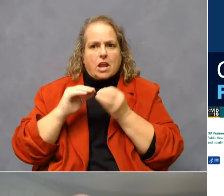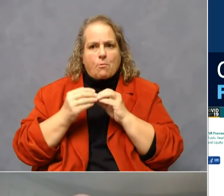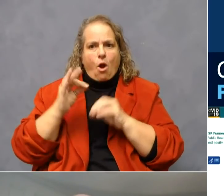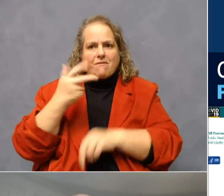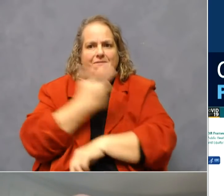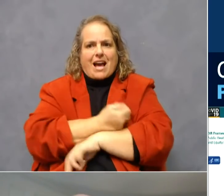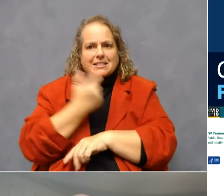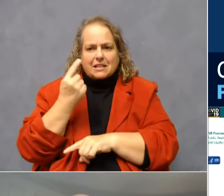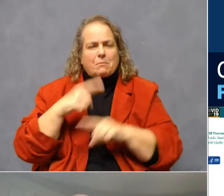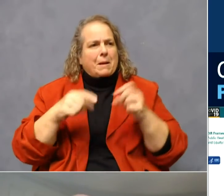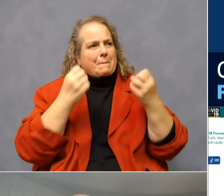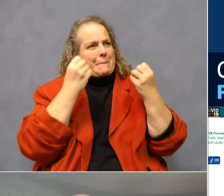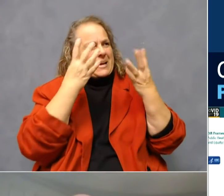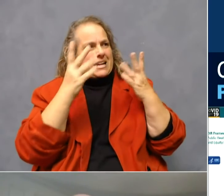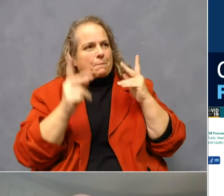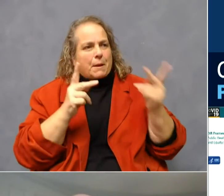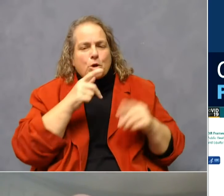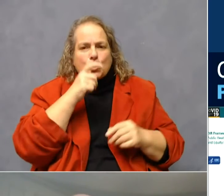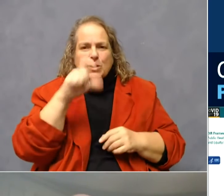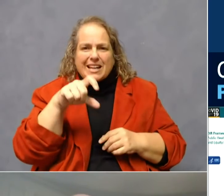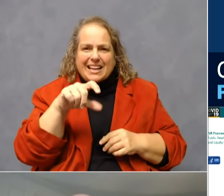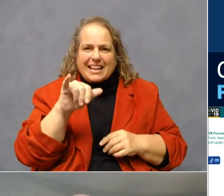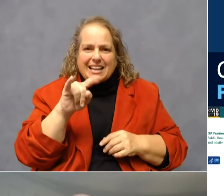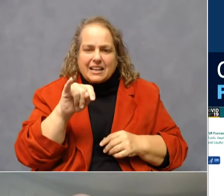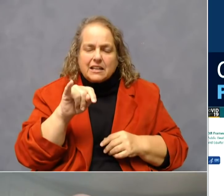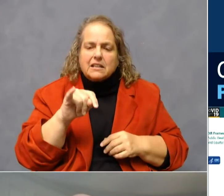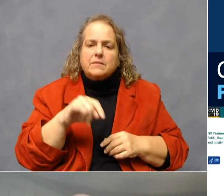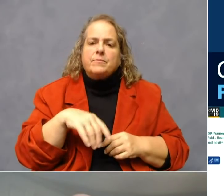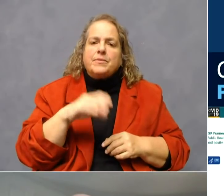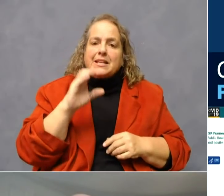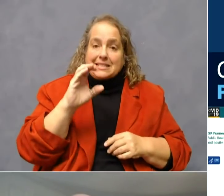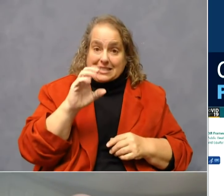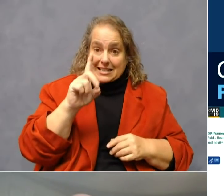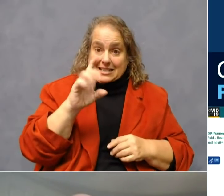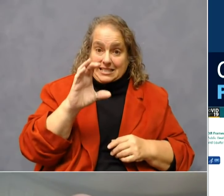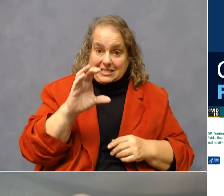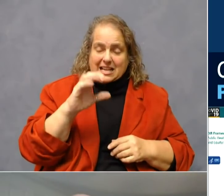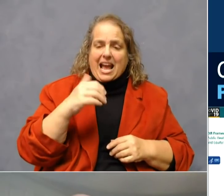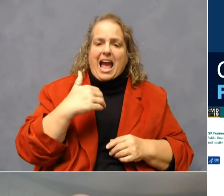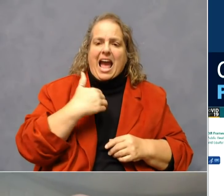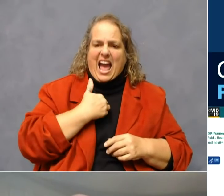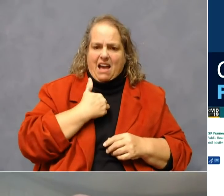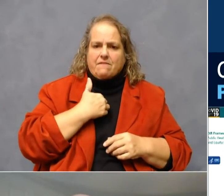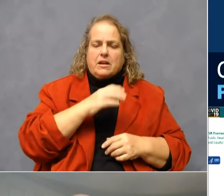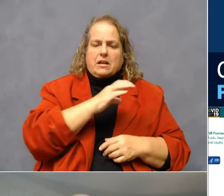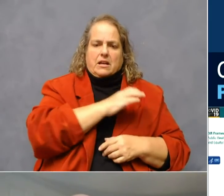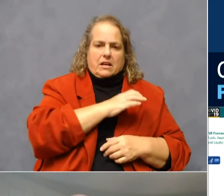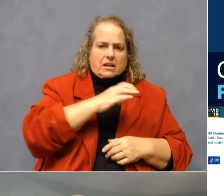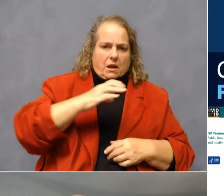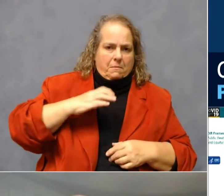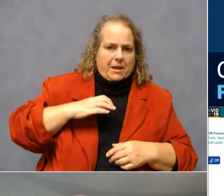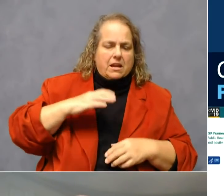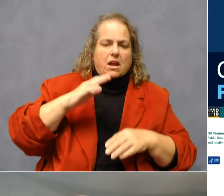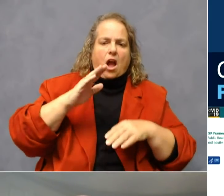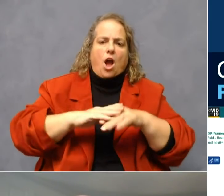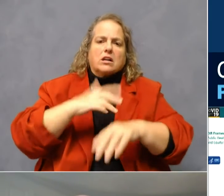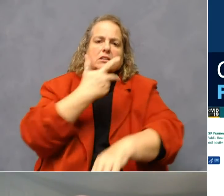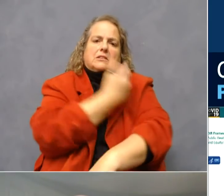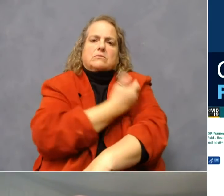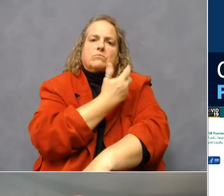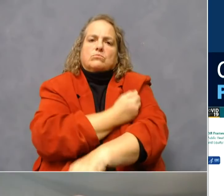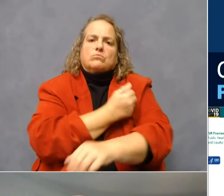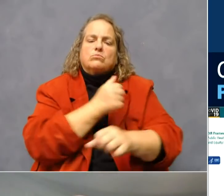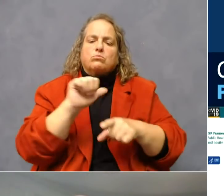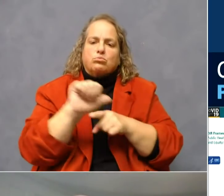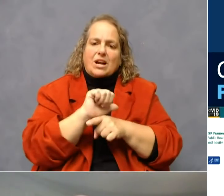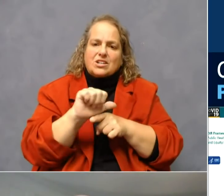the CDC has a committee that already exists called the Advisory Committee on Immunization Practices, that's ACIP. And